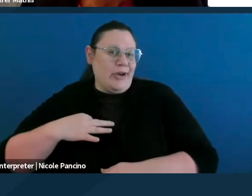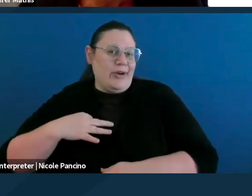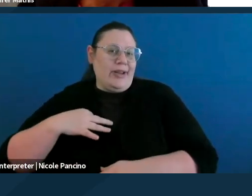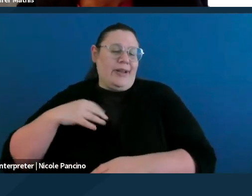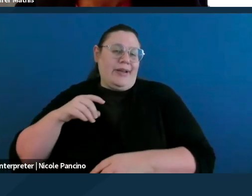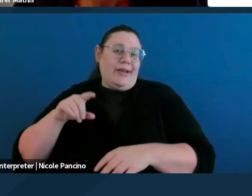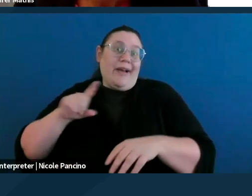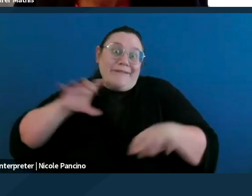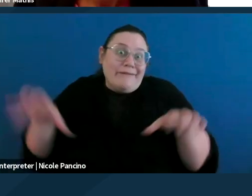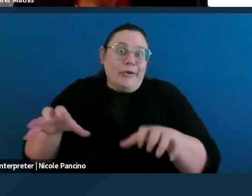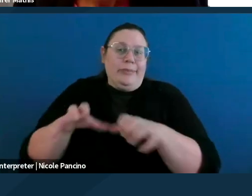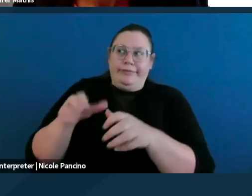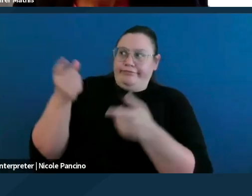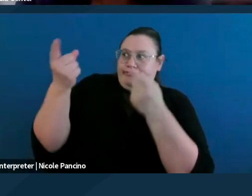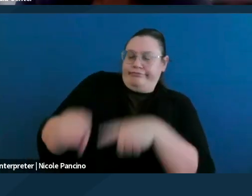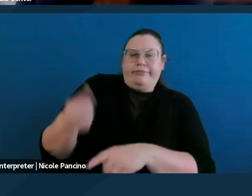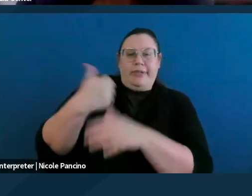Section 501.